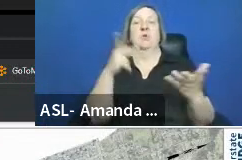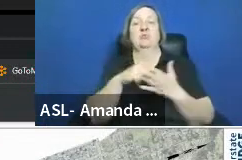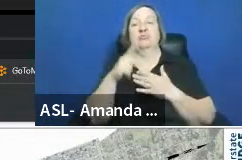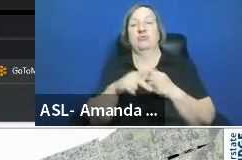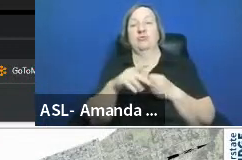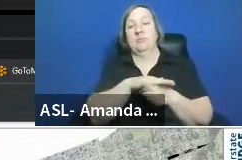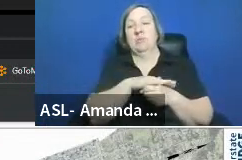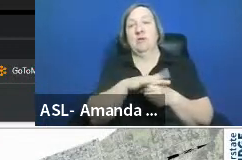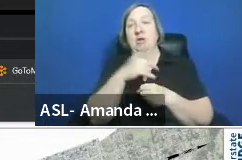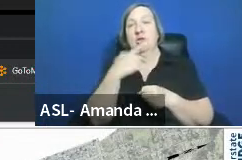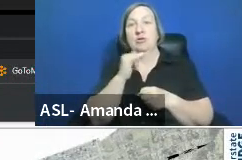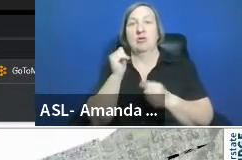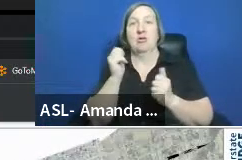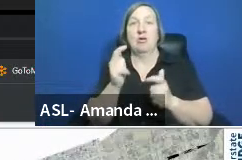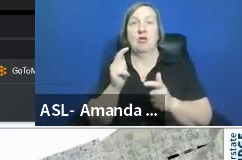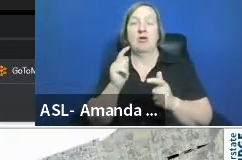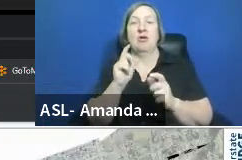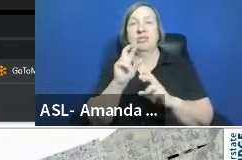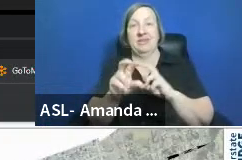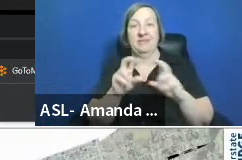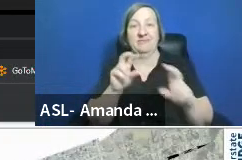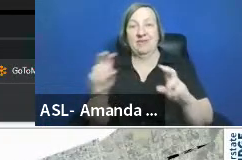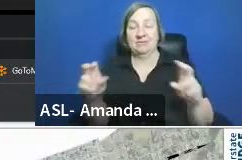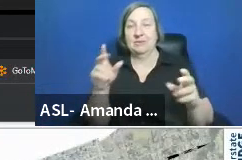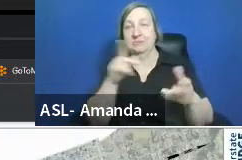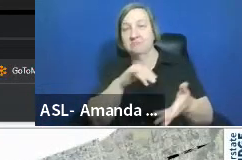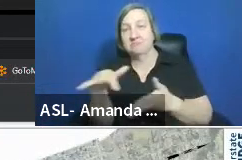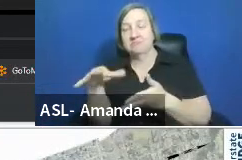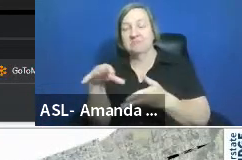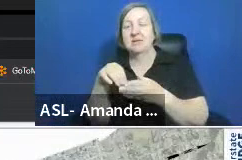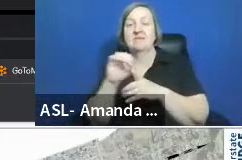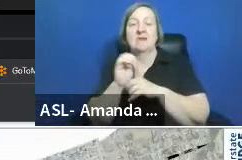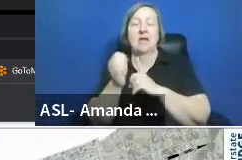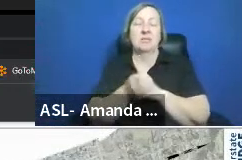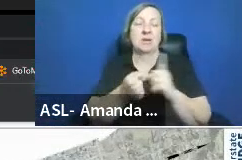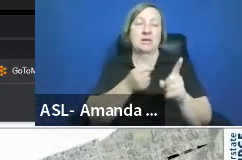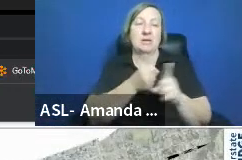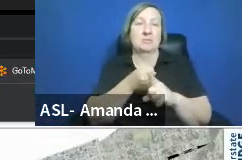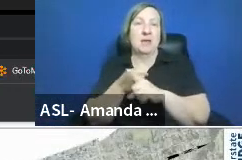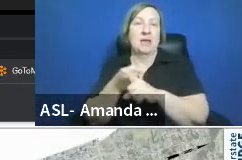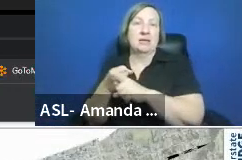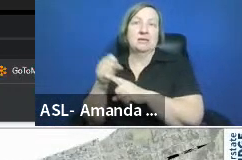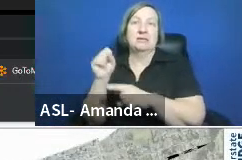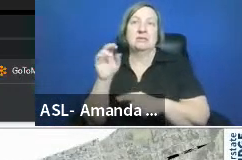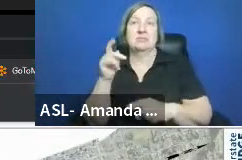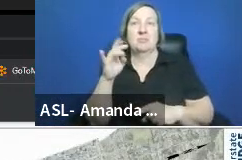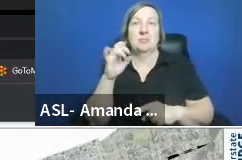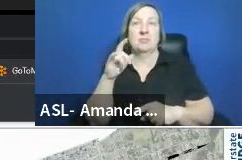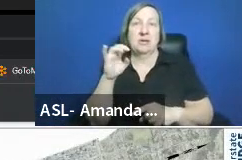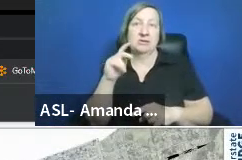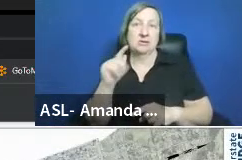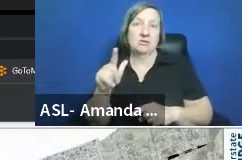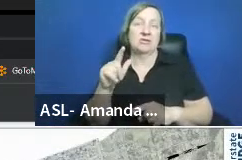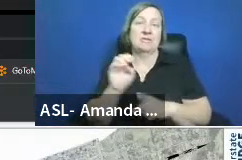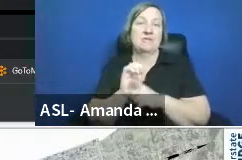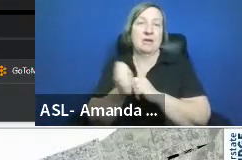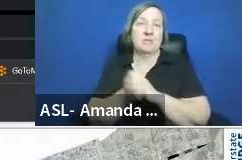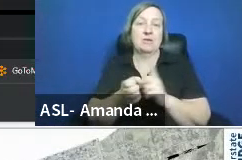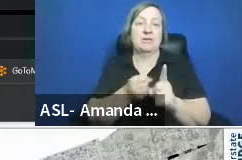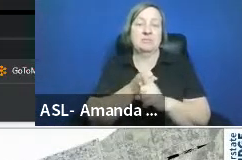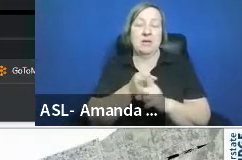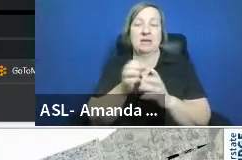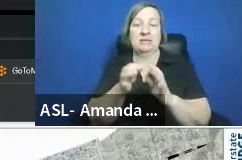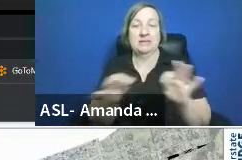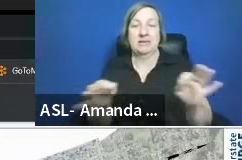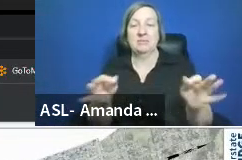all the investments that are being studied in the environmental impacts, the supplemental environmental impact statement. We want to get you familiar